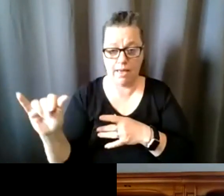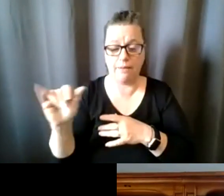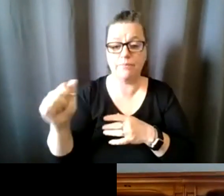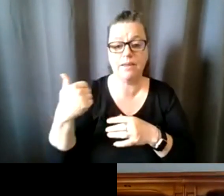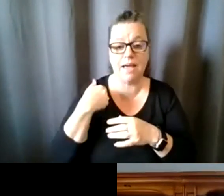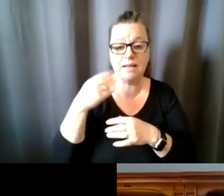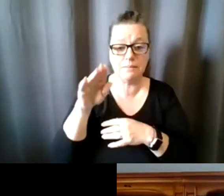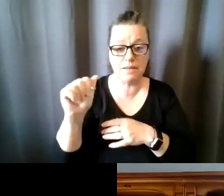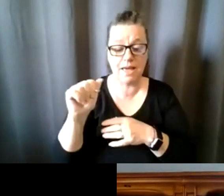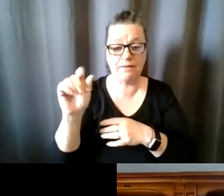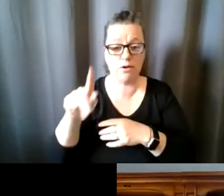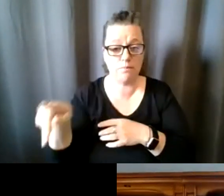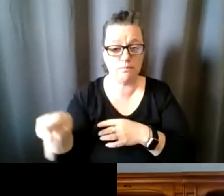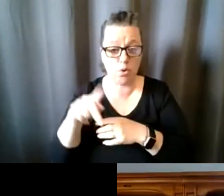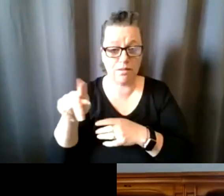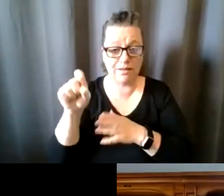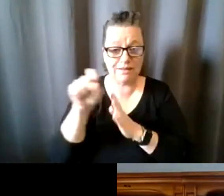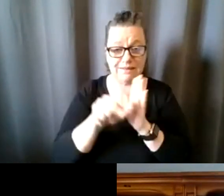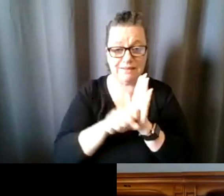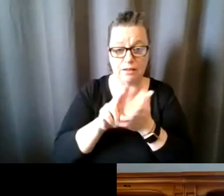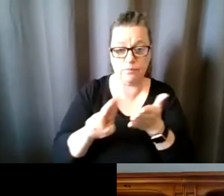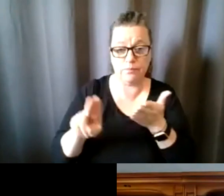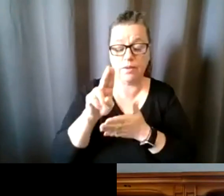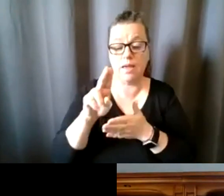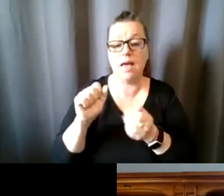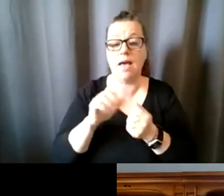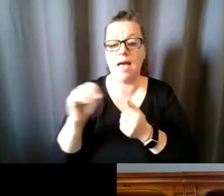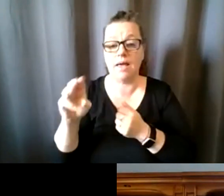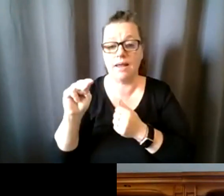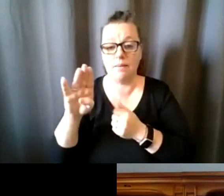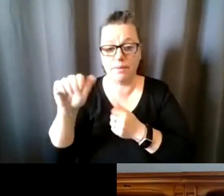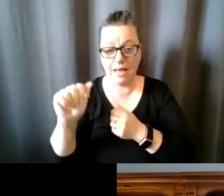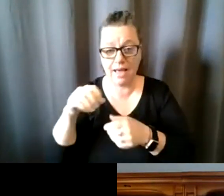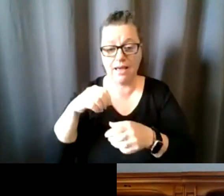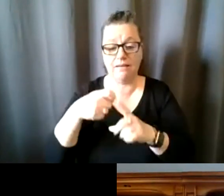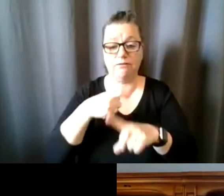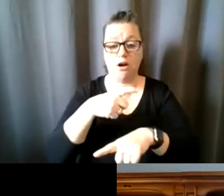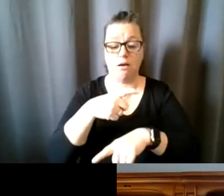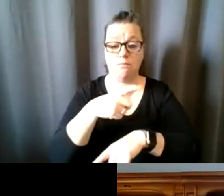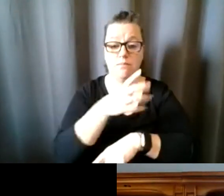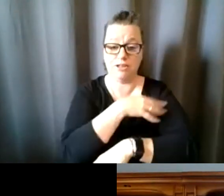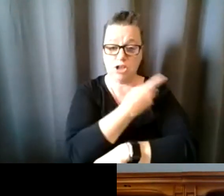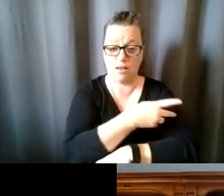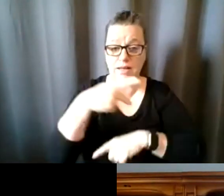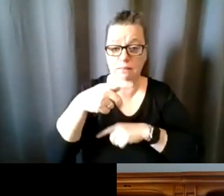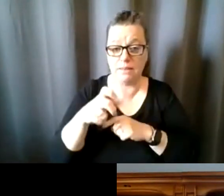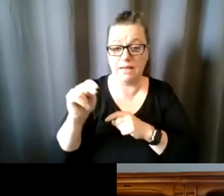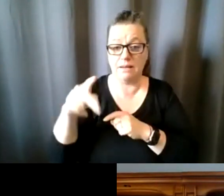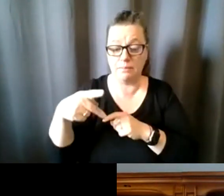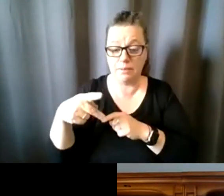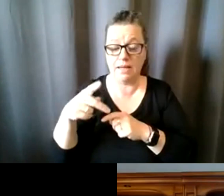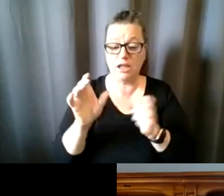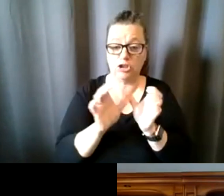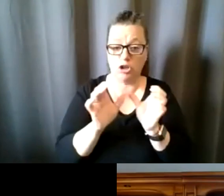University and an international MBA from the University of Edinburgh in Scotland, and is a PMP and a certified